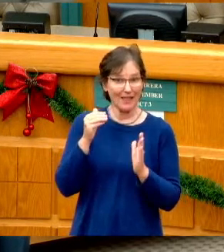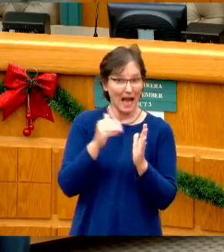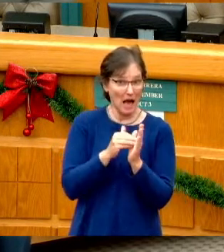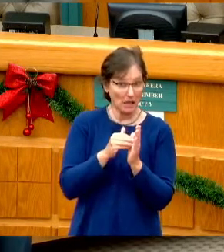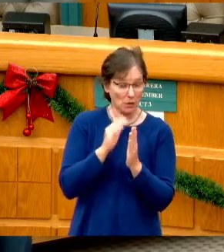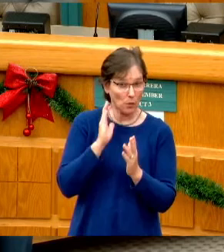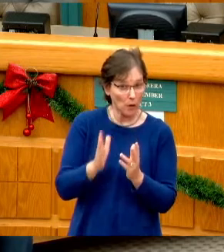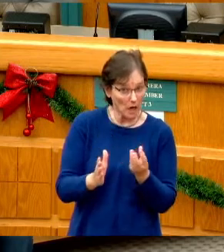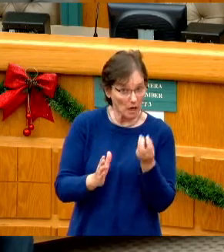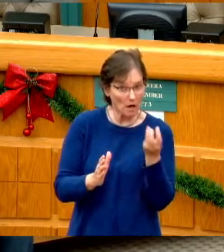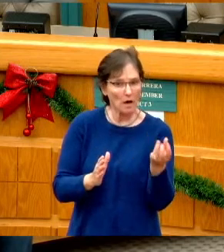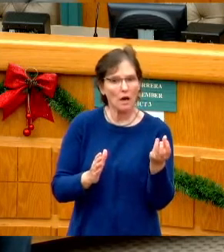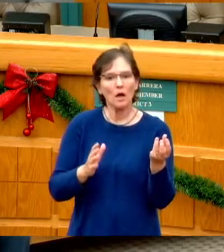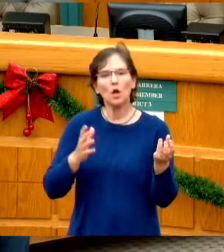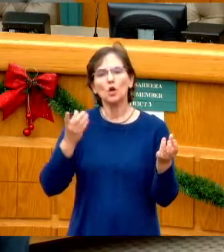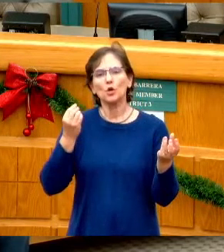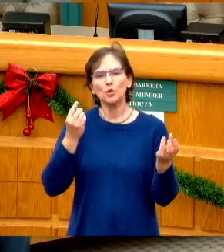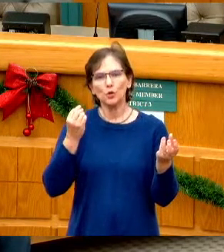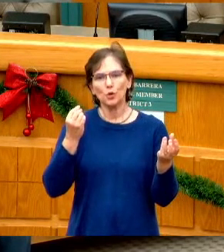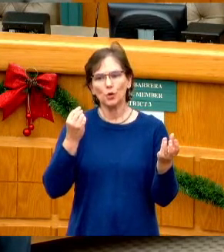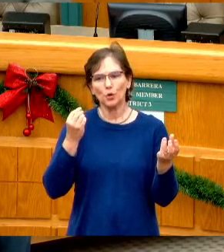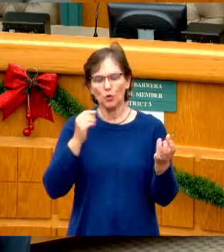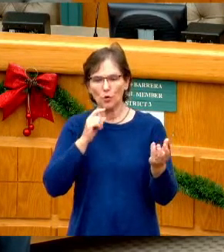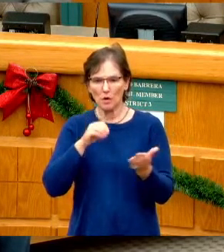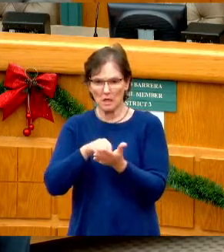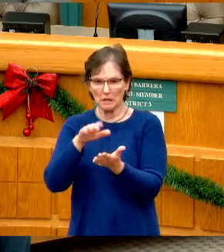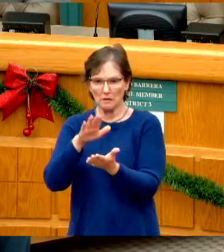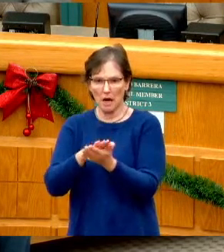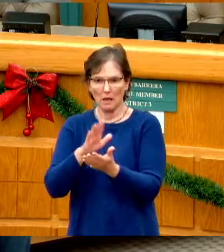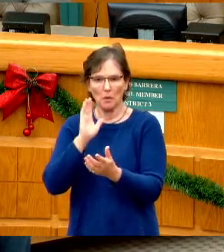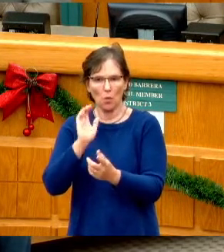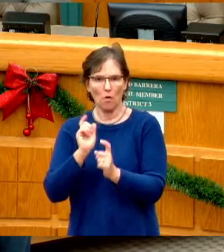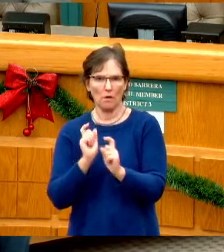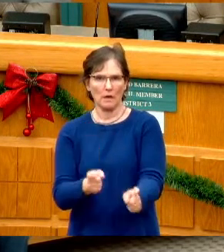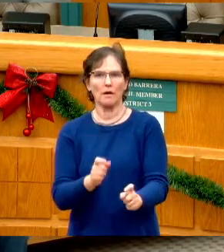but they're holding the other 6,000 that they're going to distribute on the 21st.